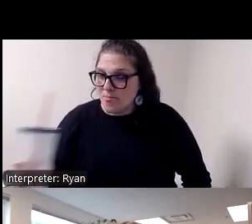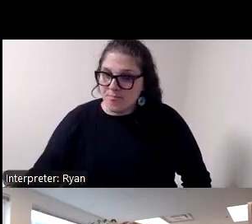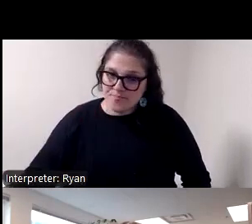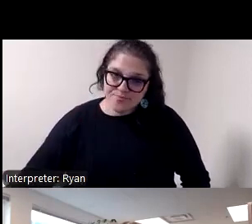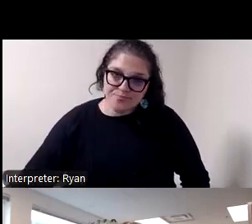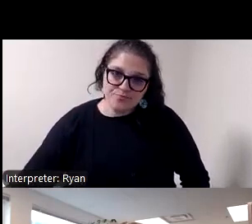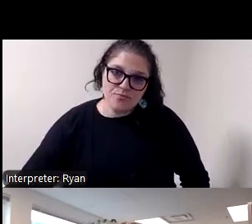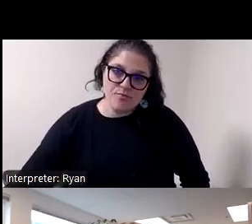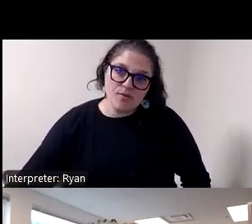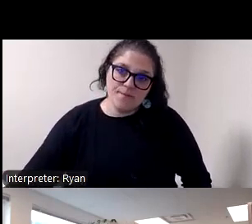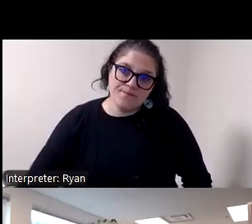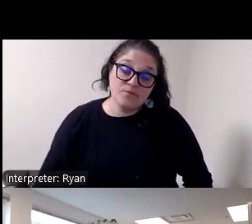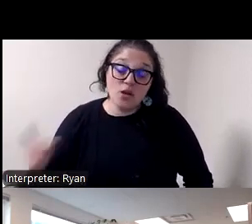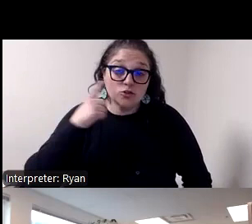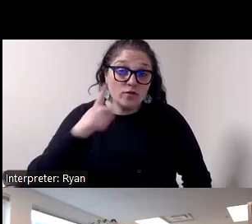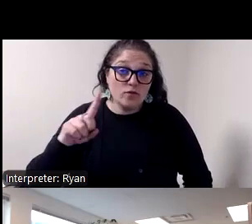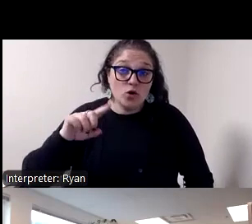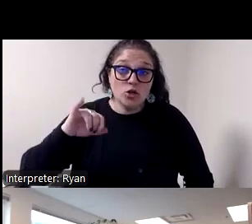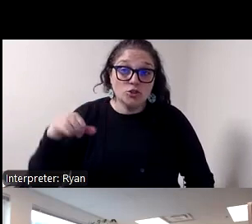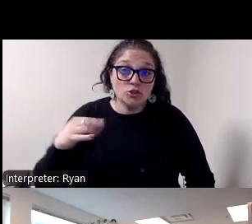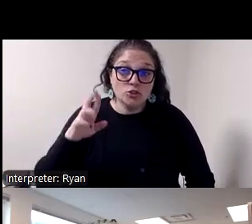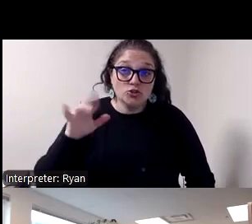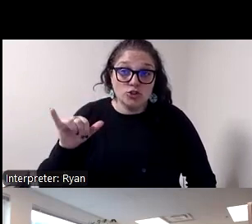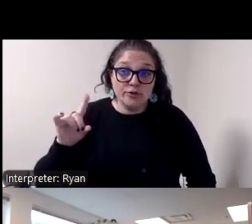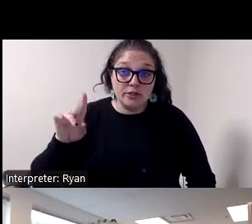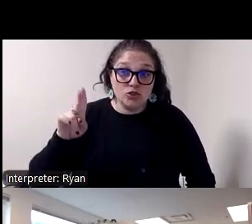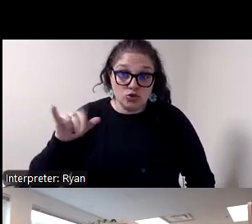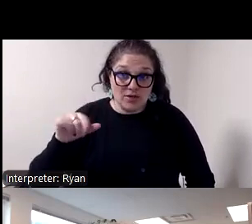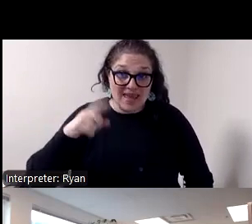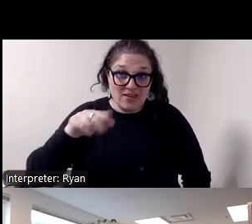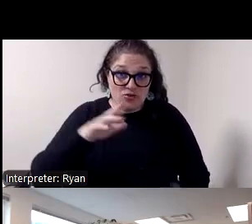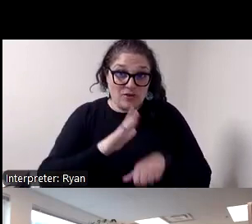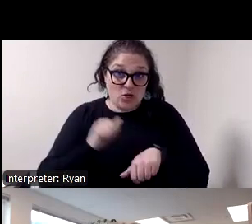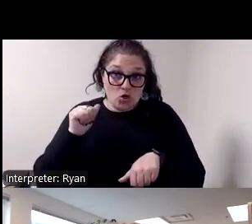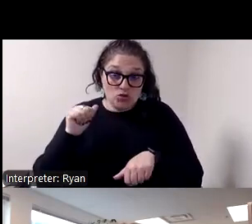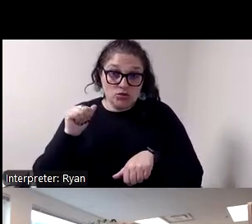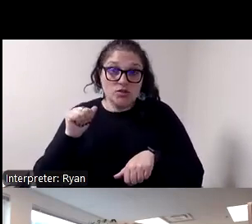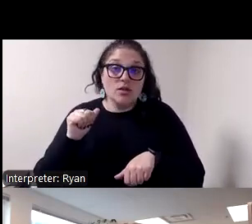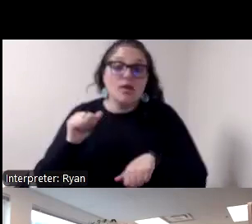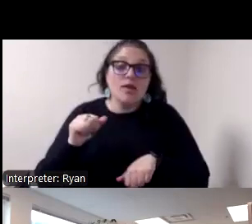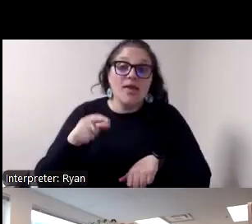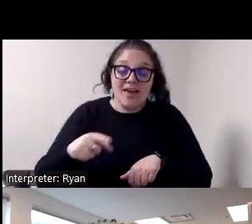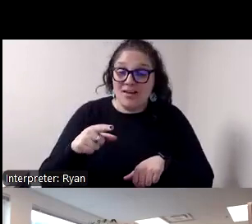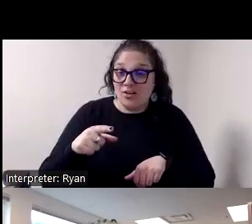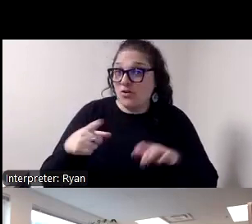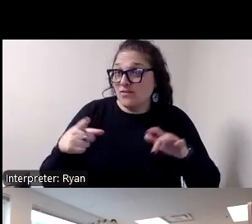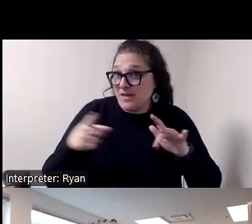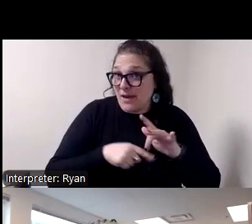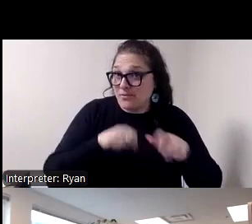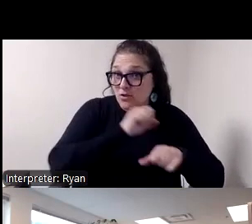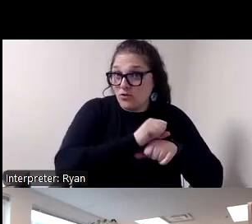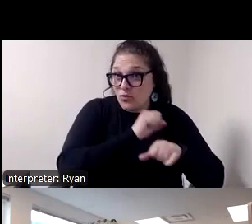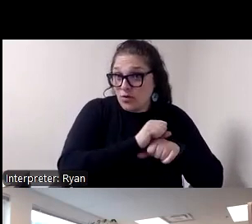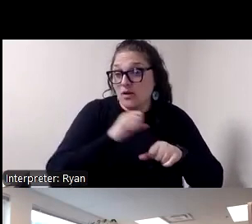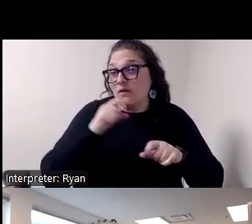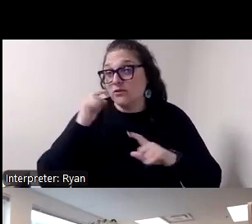are called in and you have to miss work to attend jury duty,